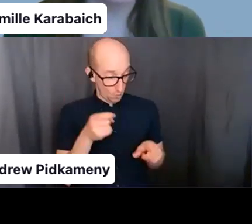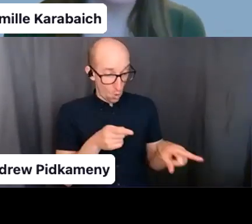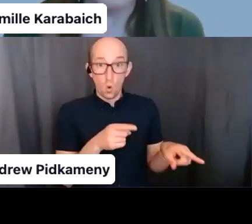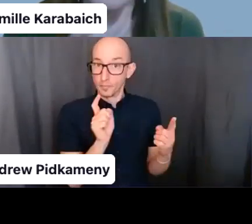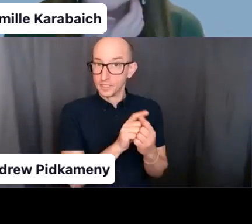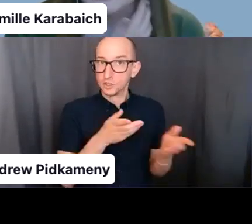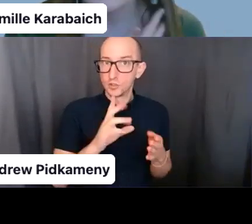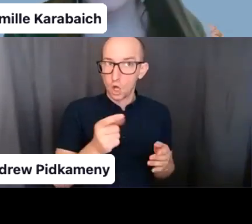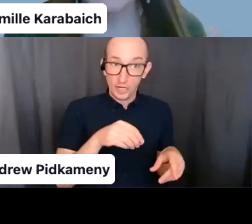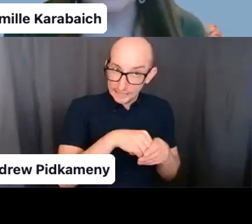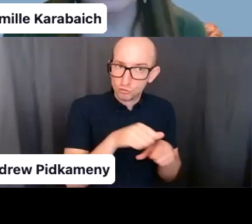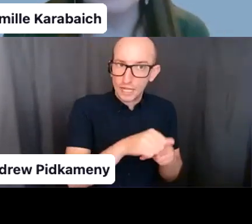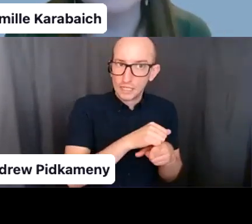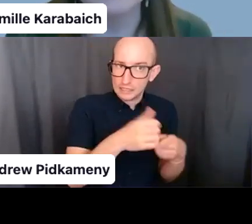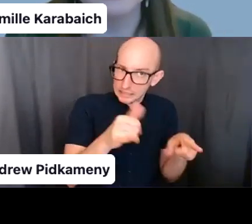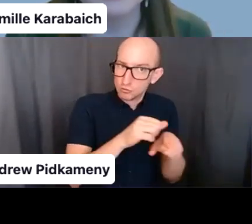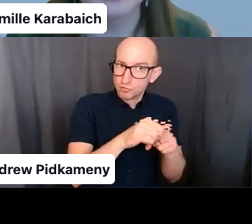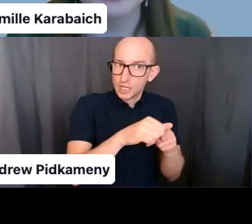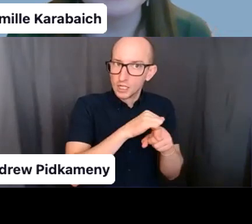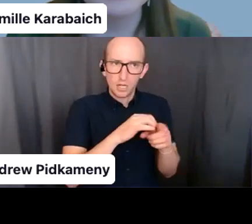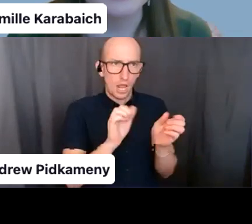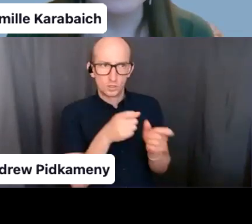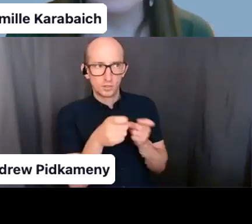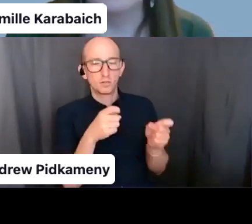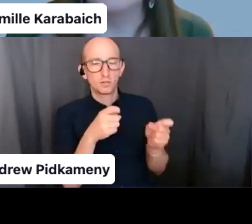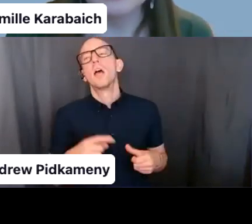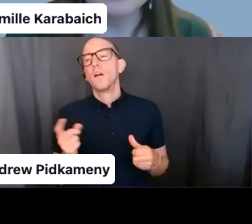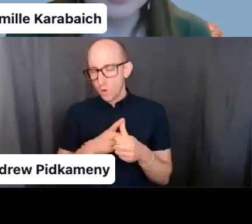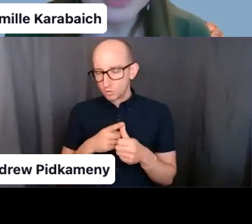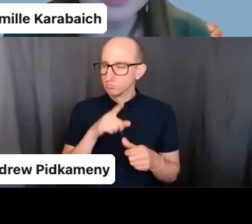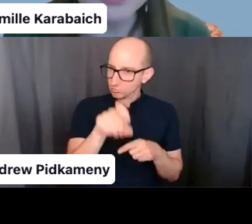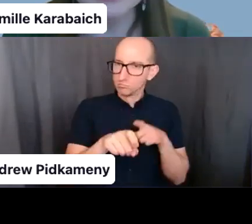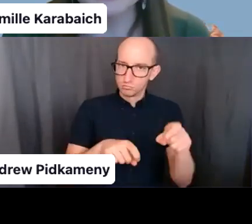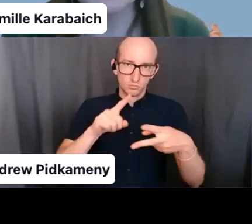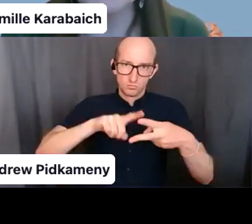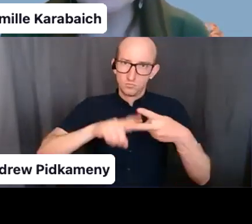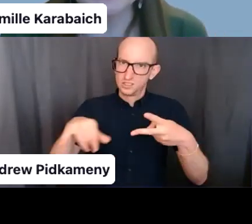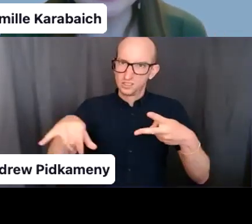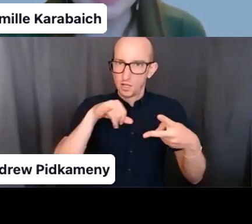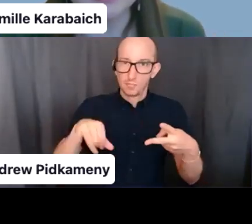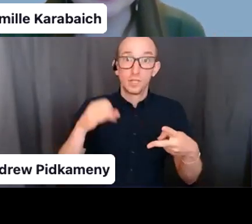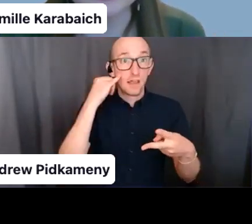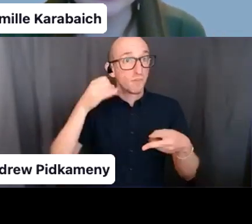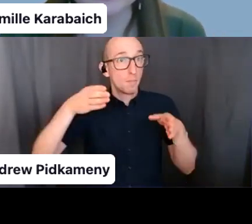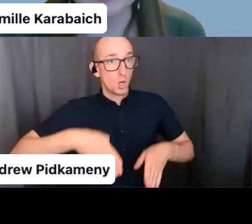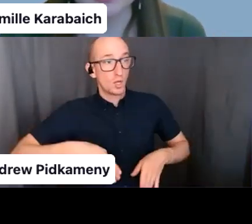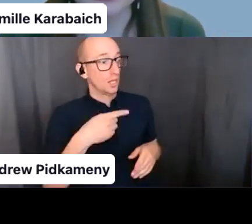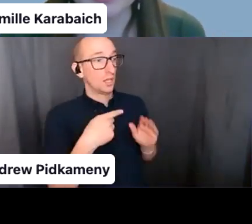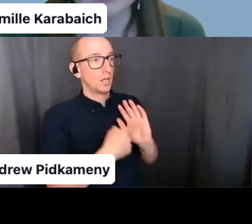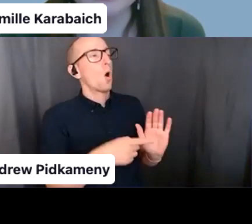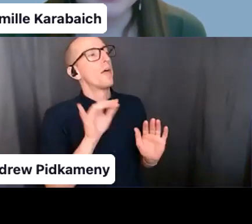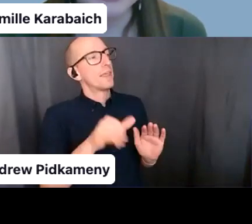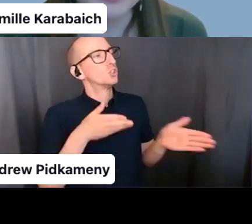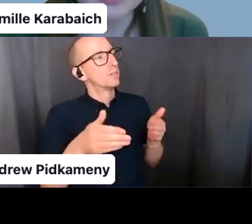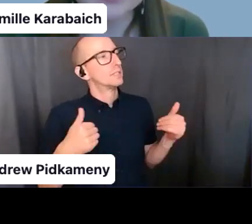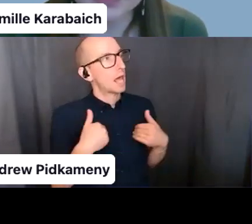first you're going to start with your standard procedure of asking the 2 questions. And if at any point in those 2 questions they indicate that it's a service animal in